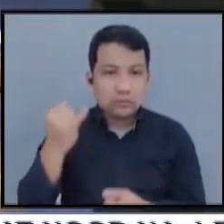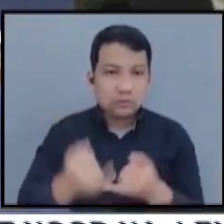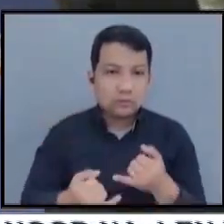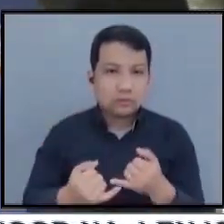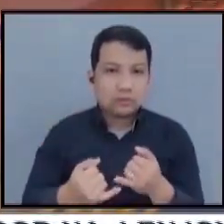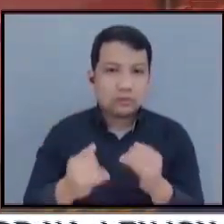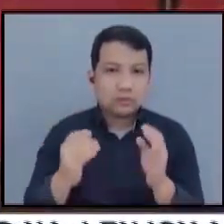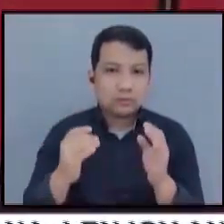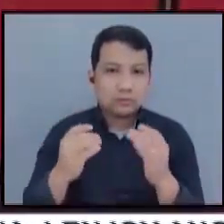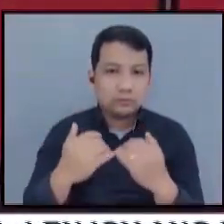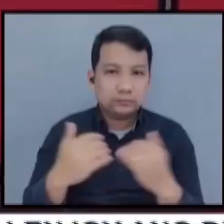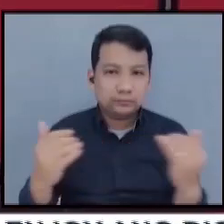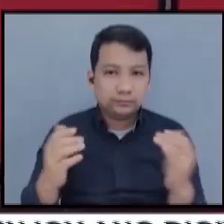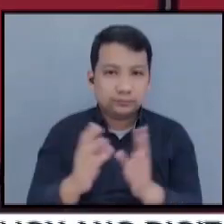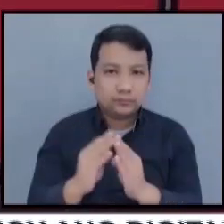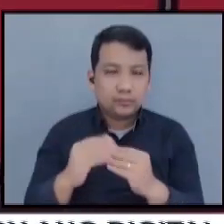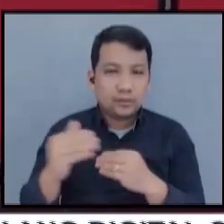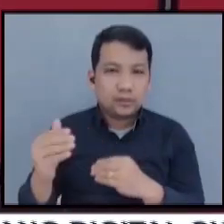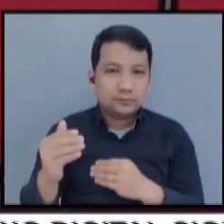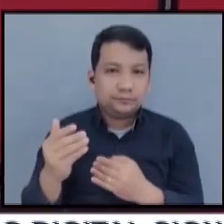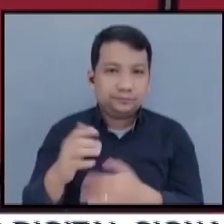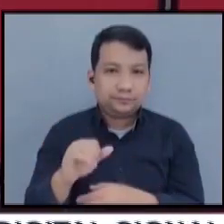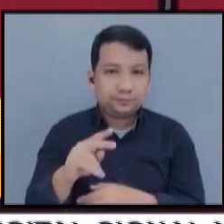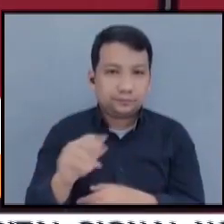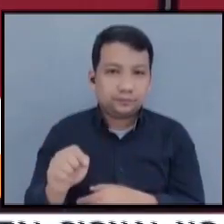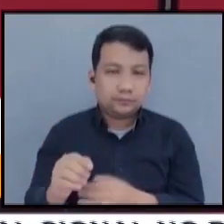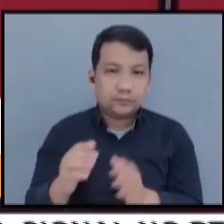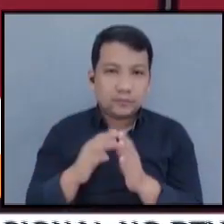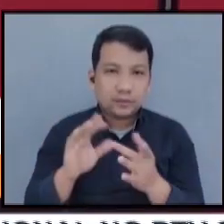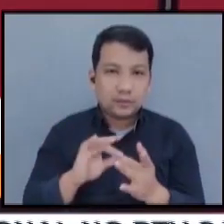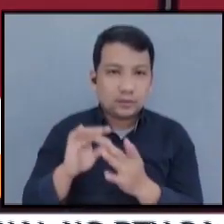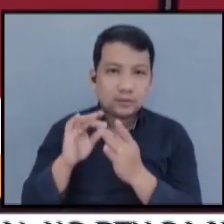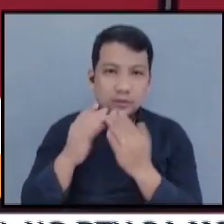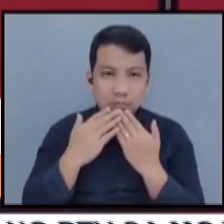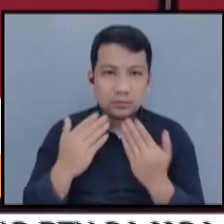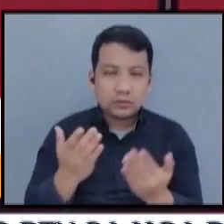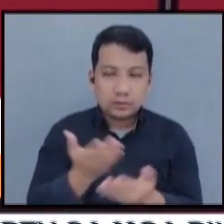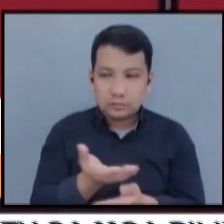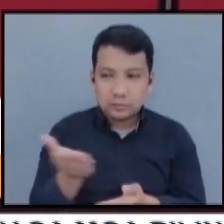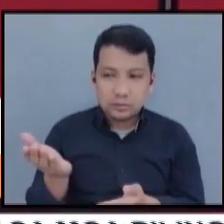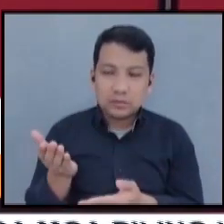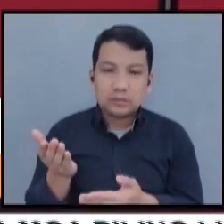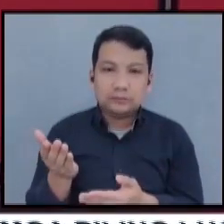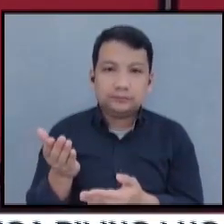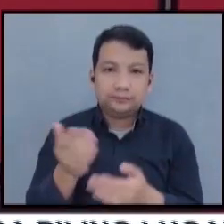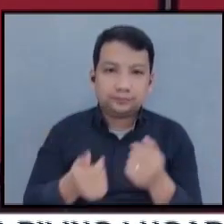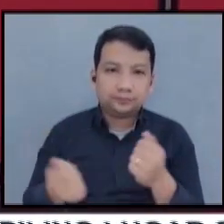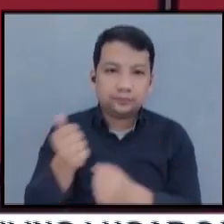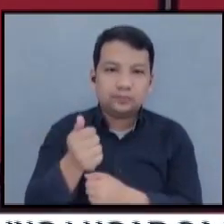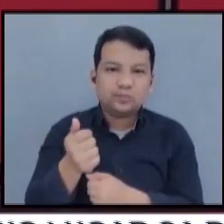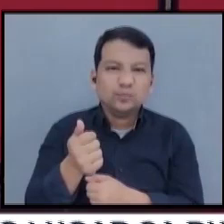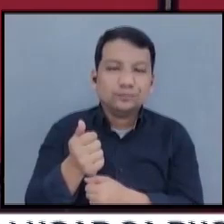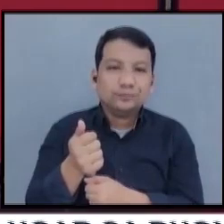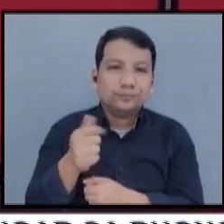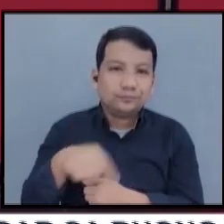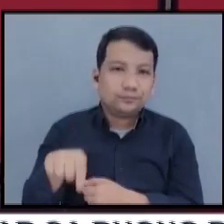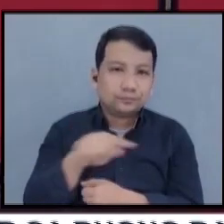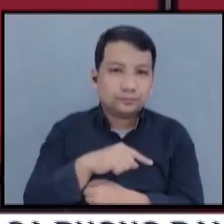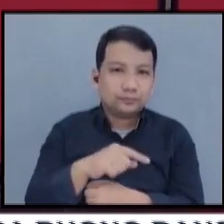Senate adjournment. Special thanks go to our esteemed Senior Deputy Speaker and our Deputy